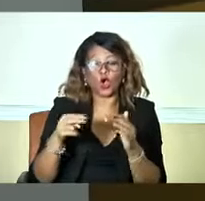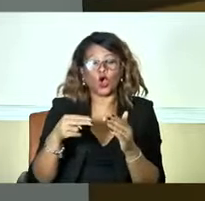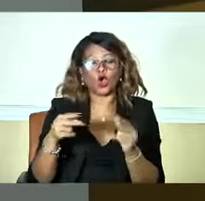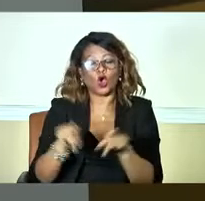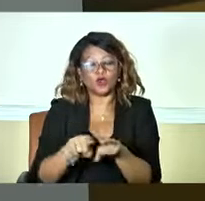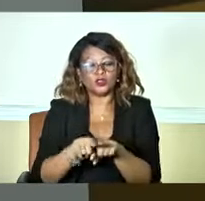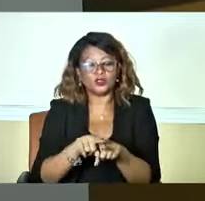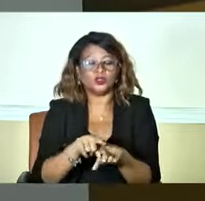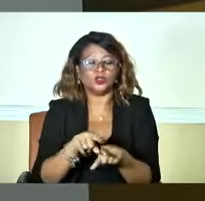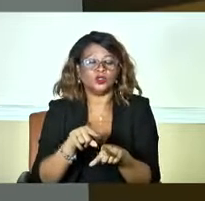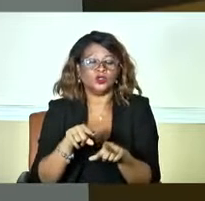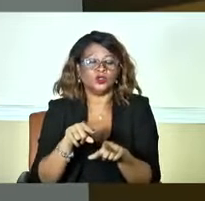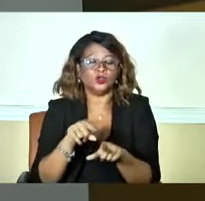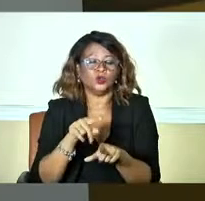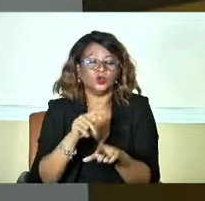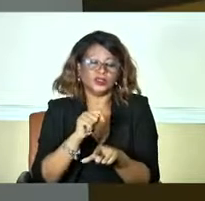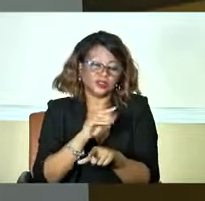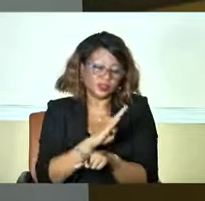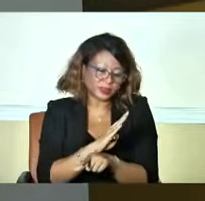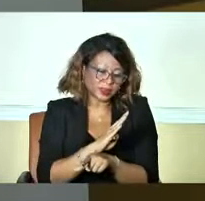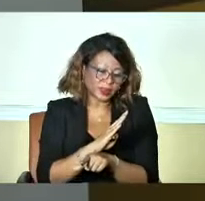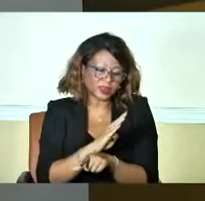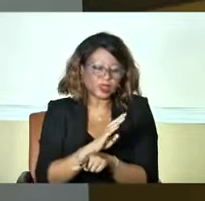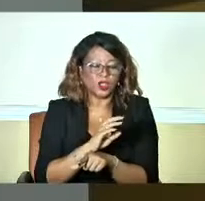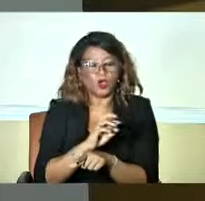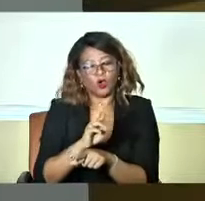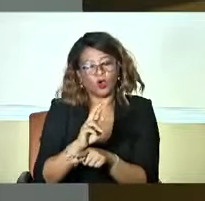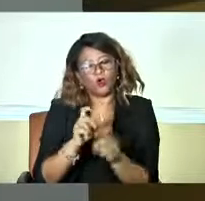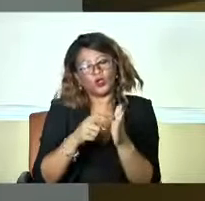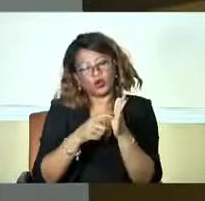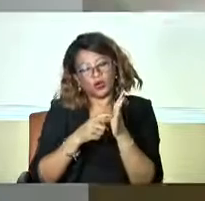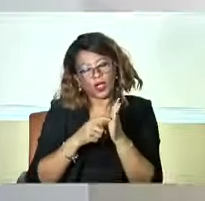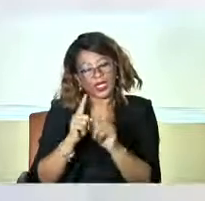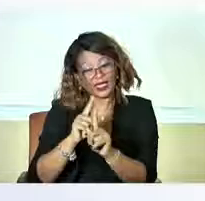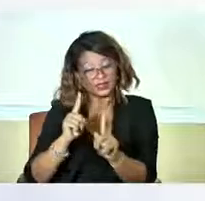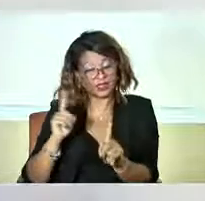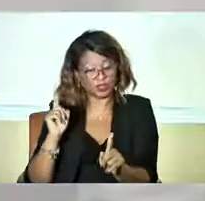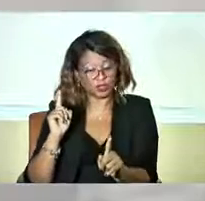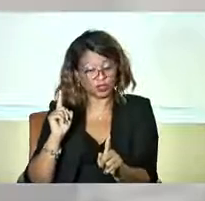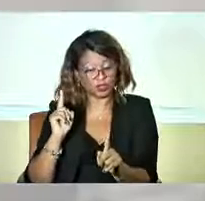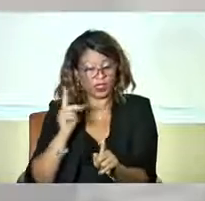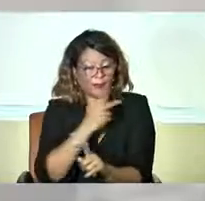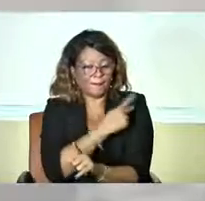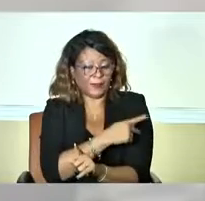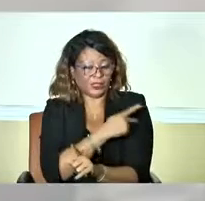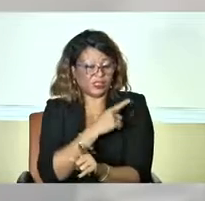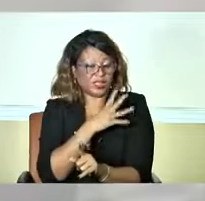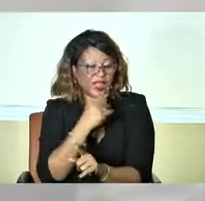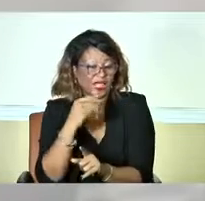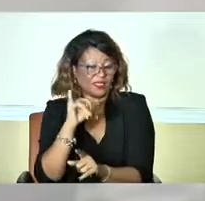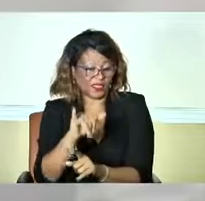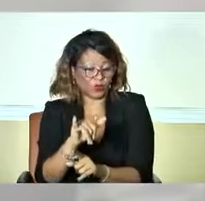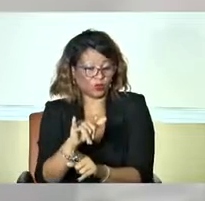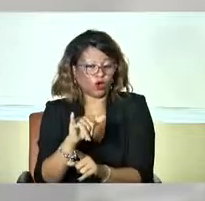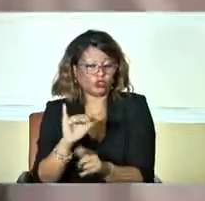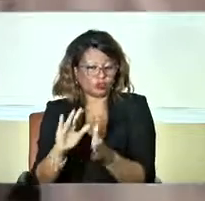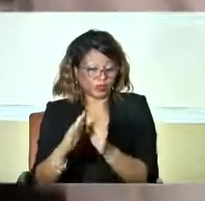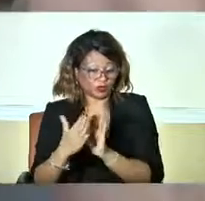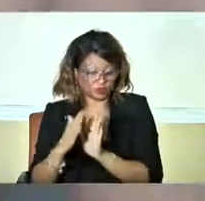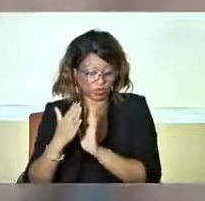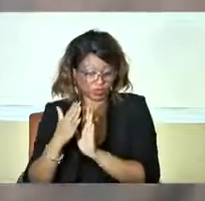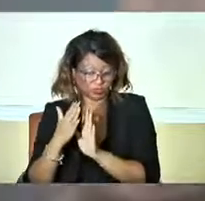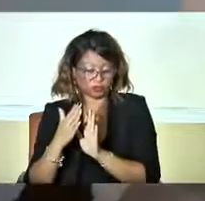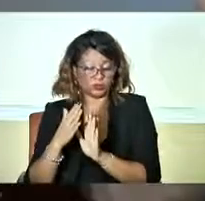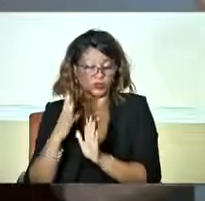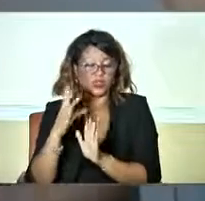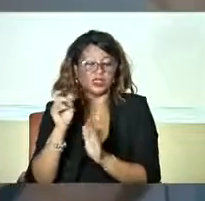like tuberculosis who also require isolation. Patients like that can also be addressed in